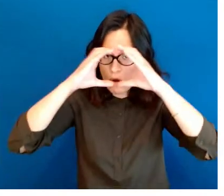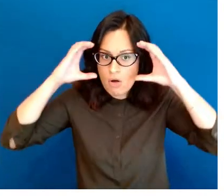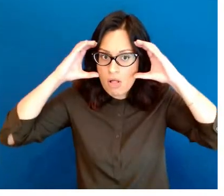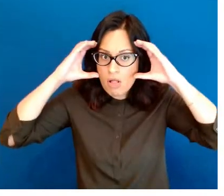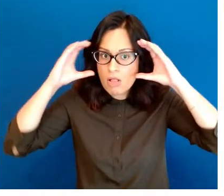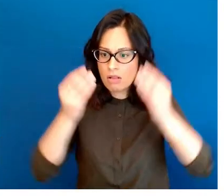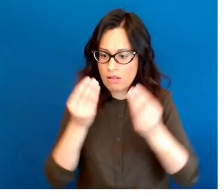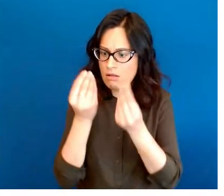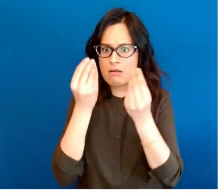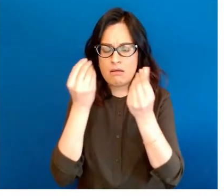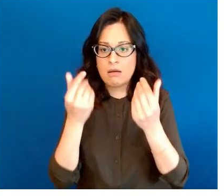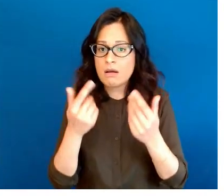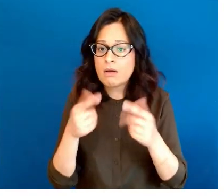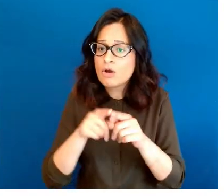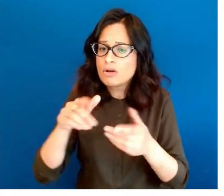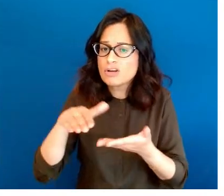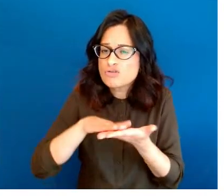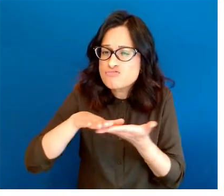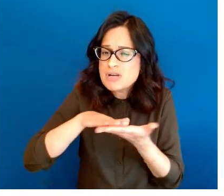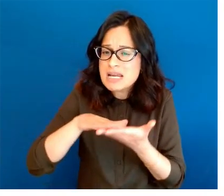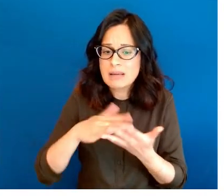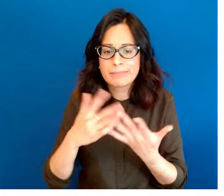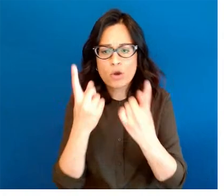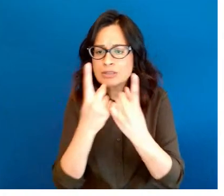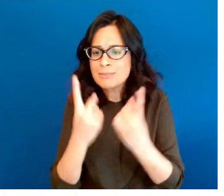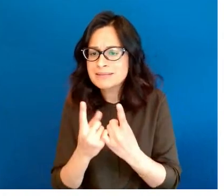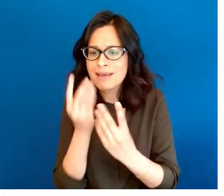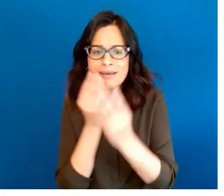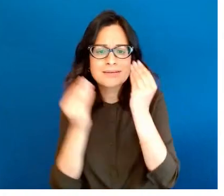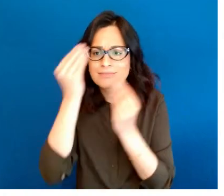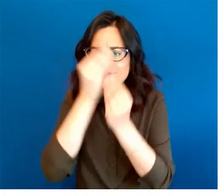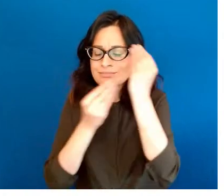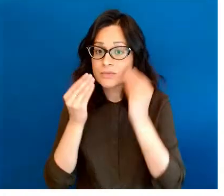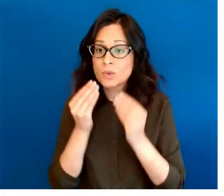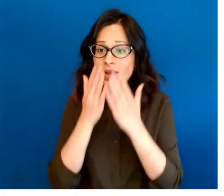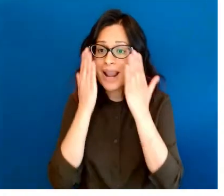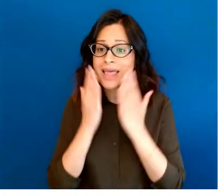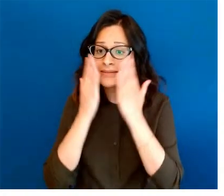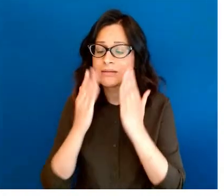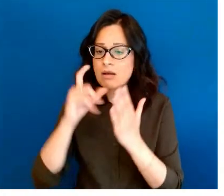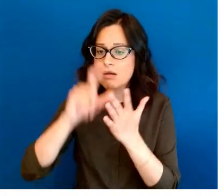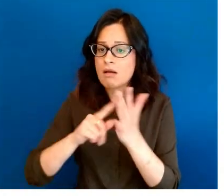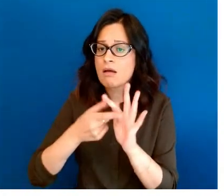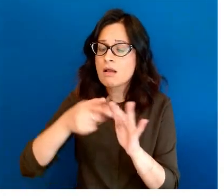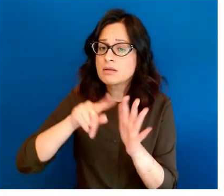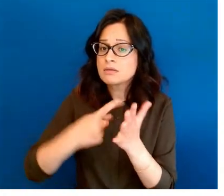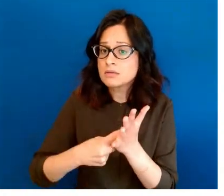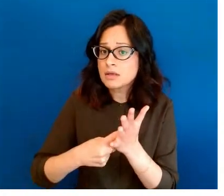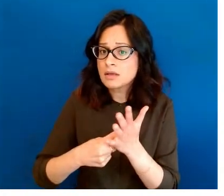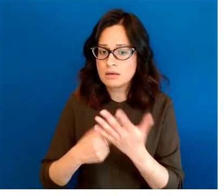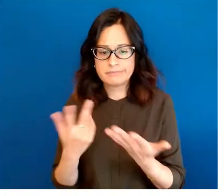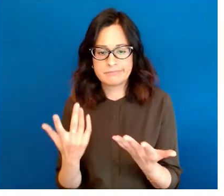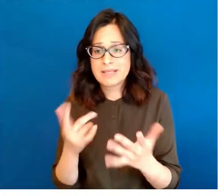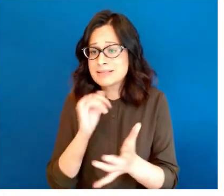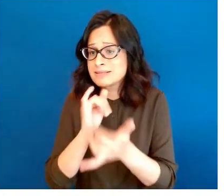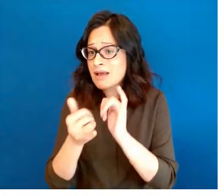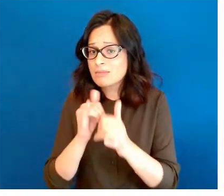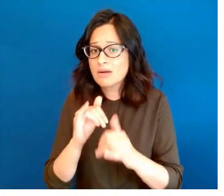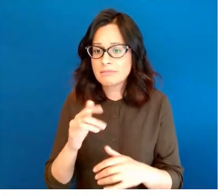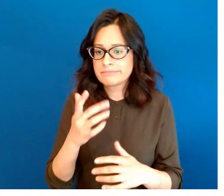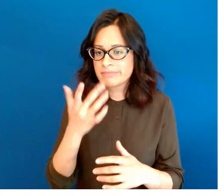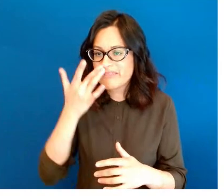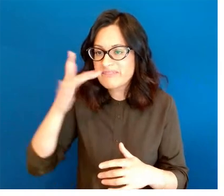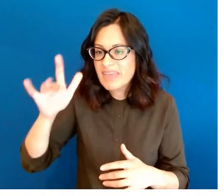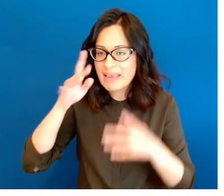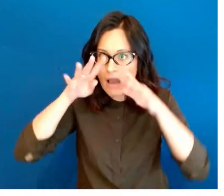in creams, cosmetics and cleansers, adhesives. People use false